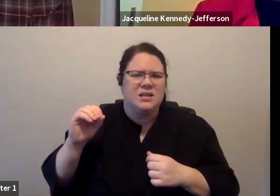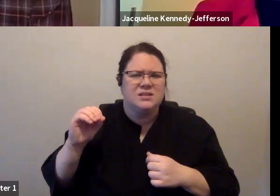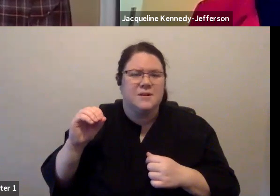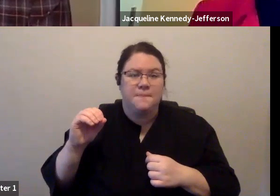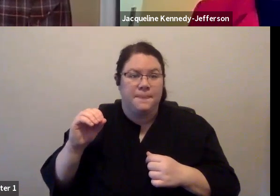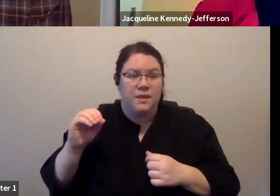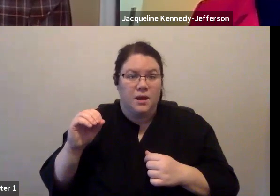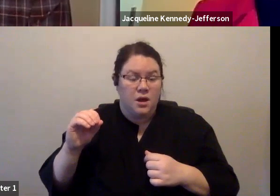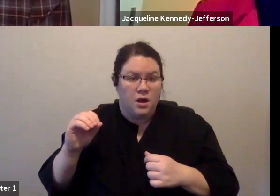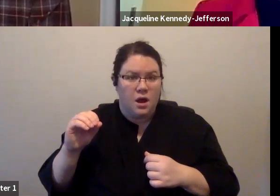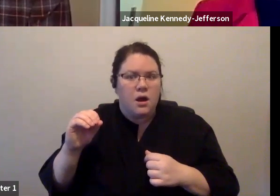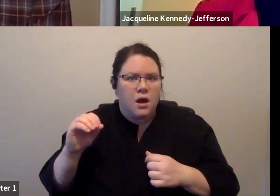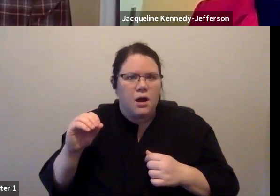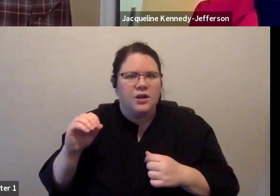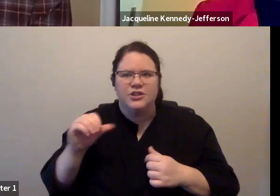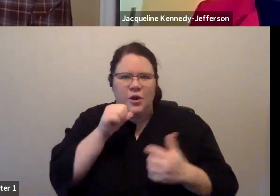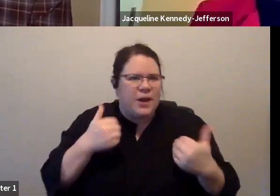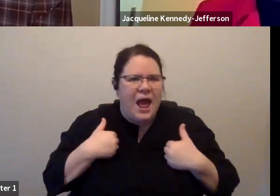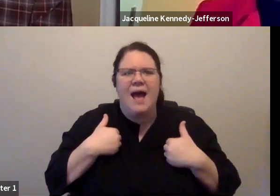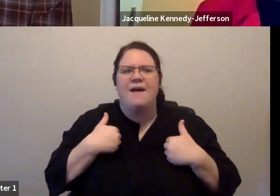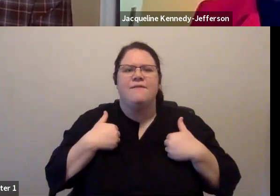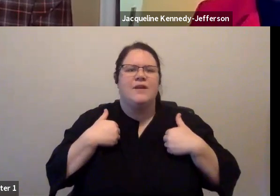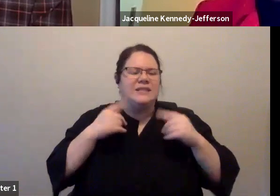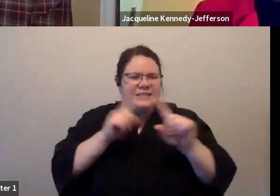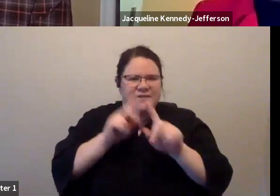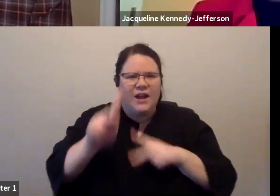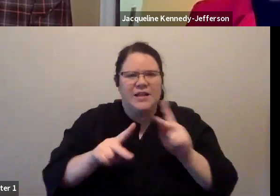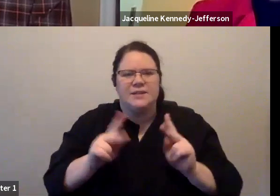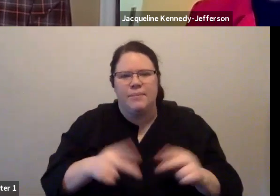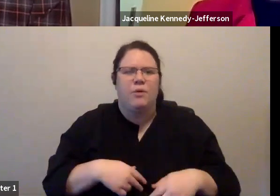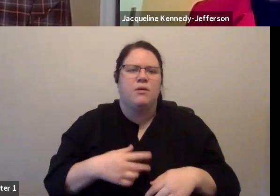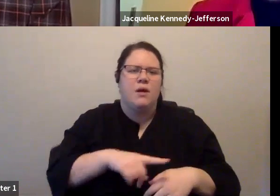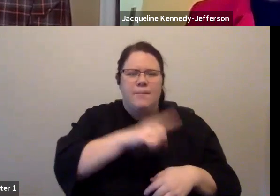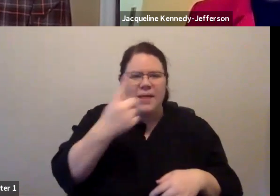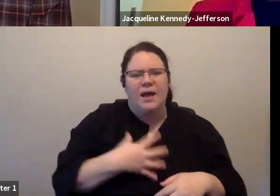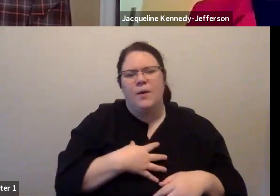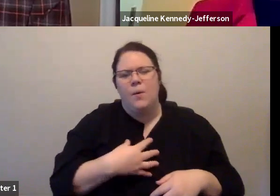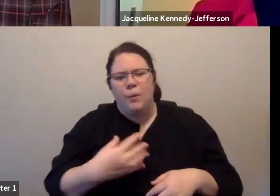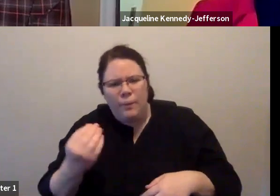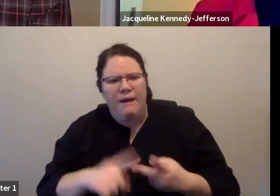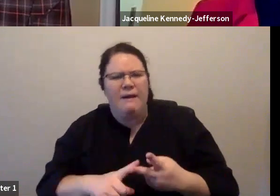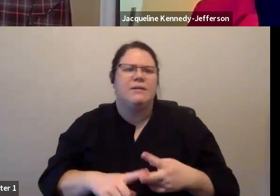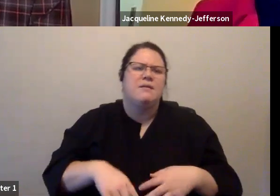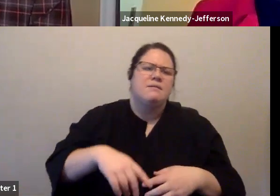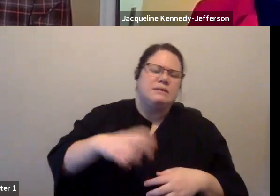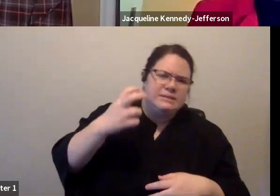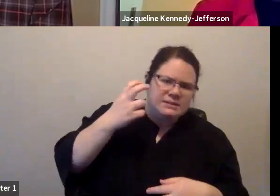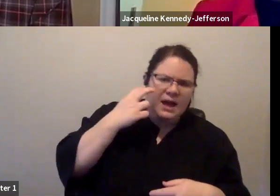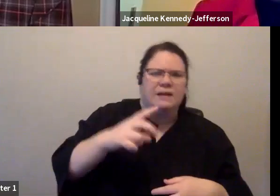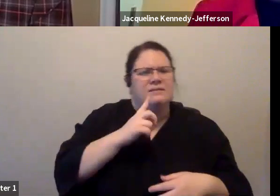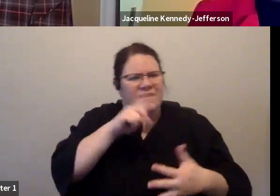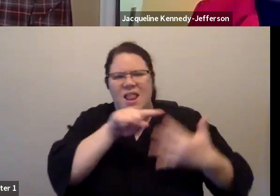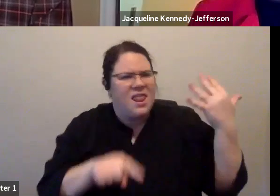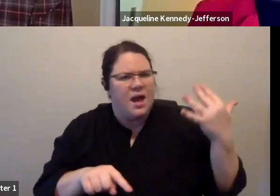I'm looking at right now, right? There lacks diversity within organizations, certainly